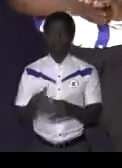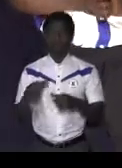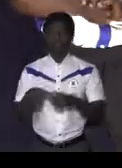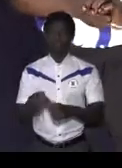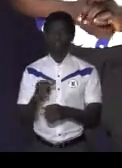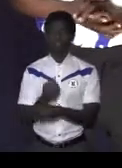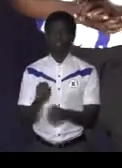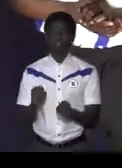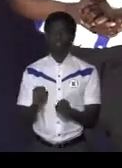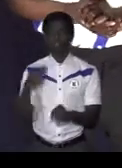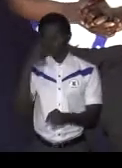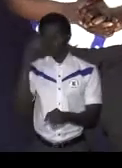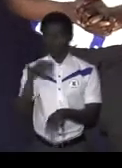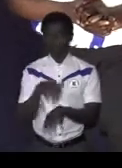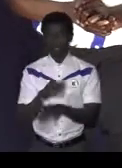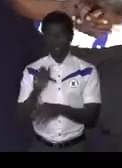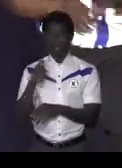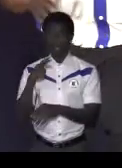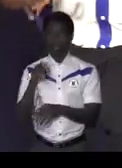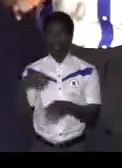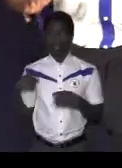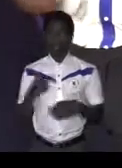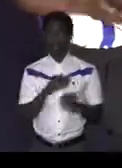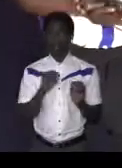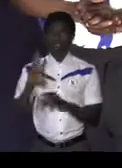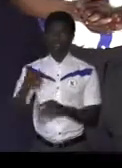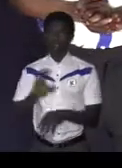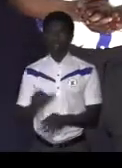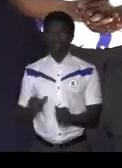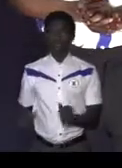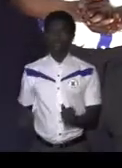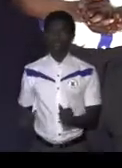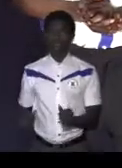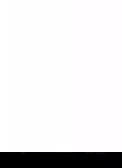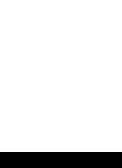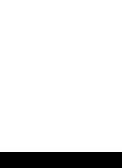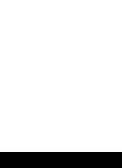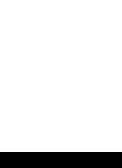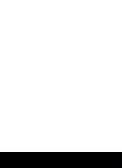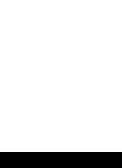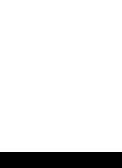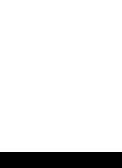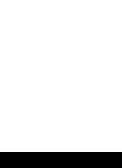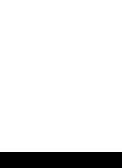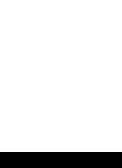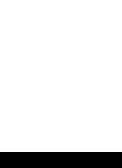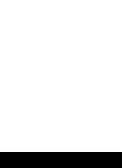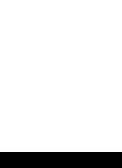Stay safe. Because at LASUBEB, We leave no child behind.